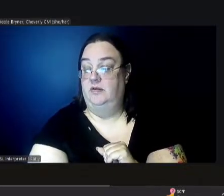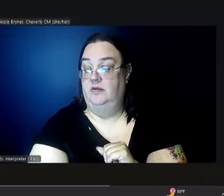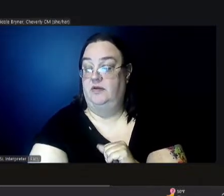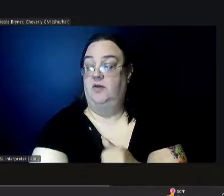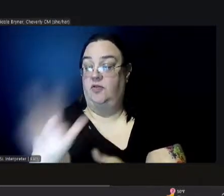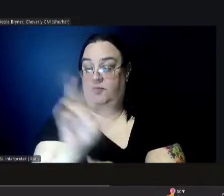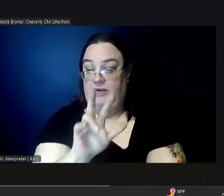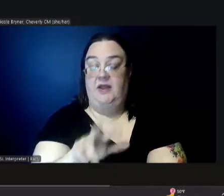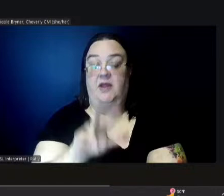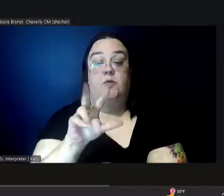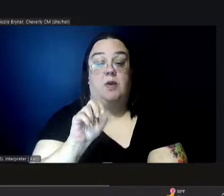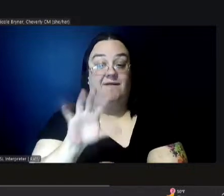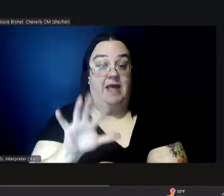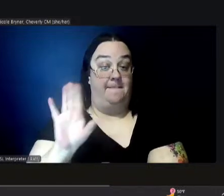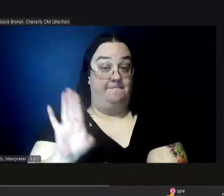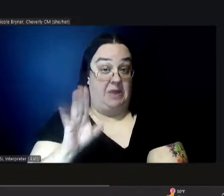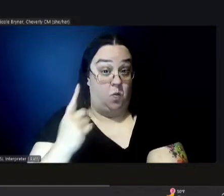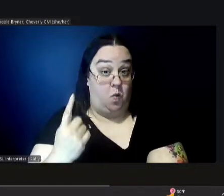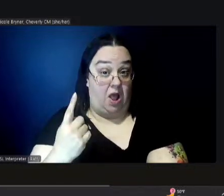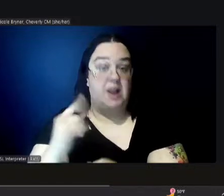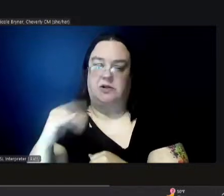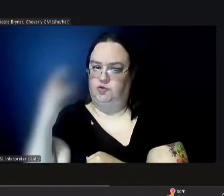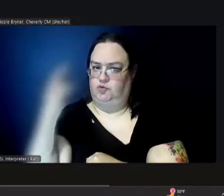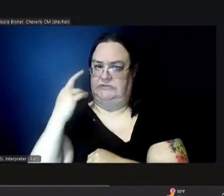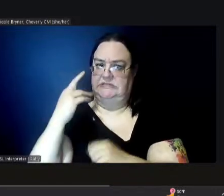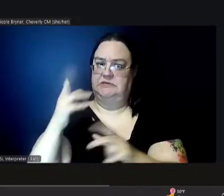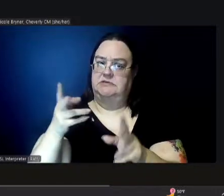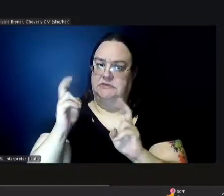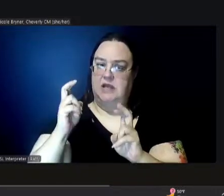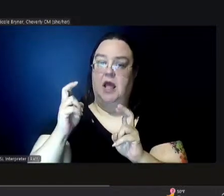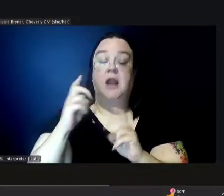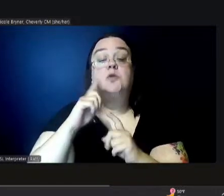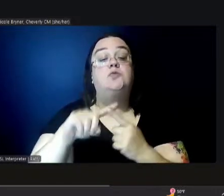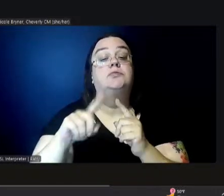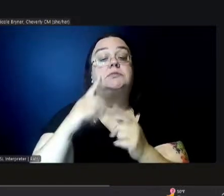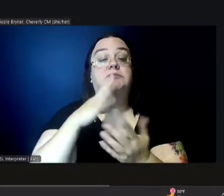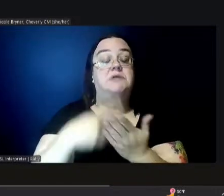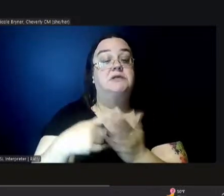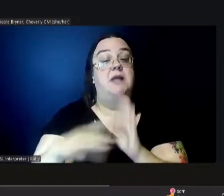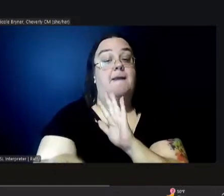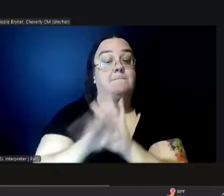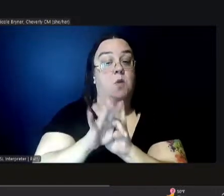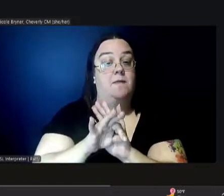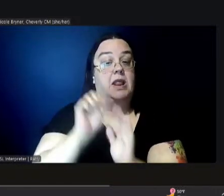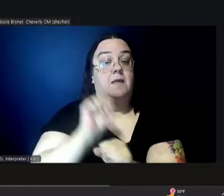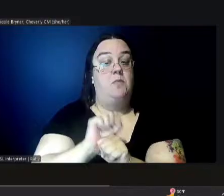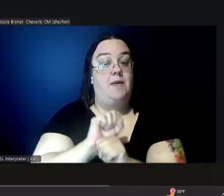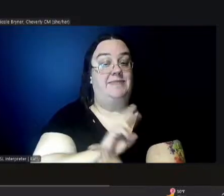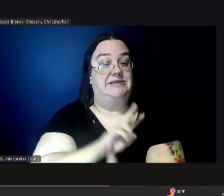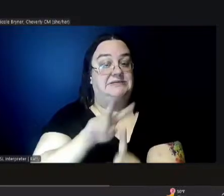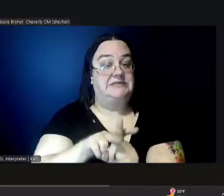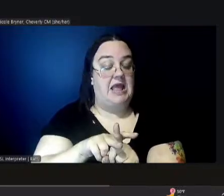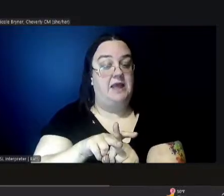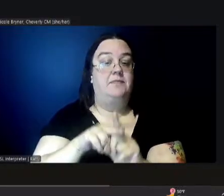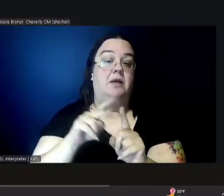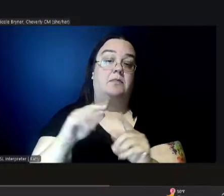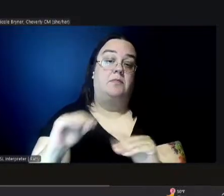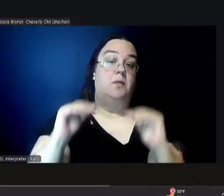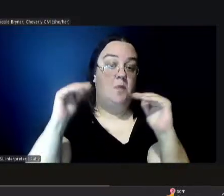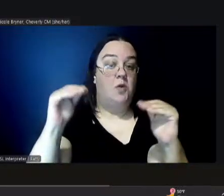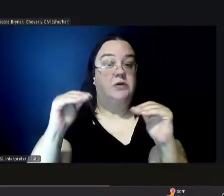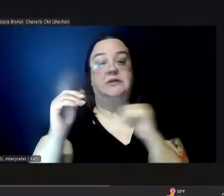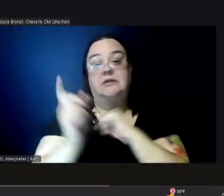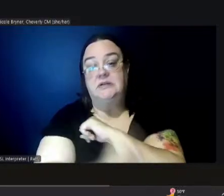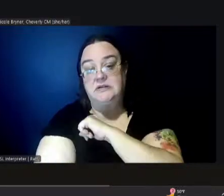305B1, to discuss the appointment, employment, assignment, promotion, discipline, demotion, compensation,